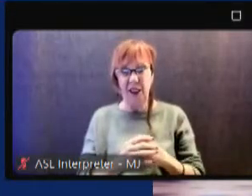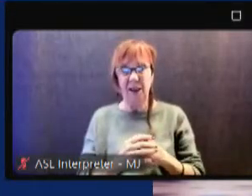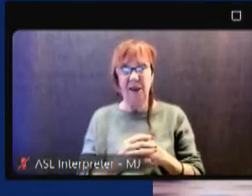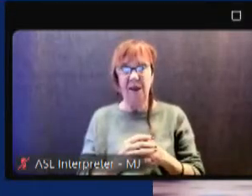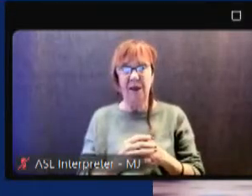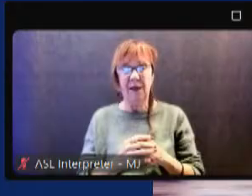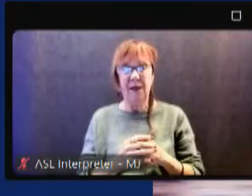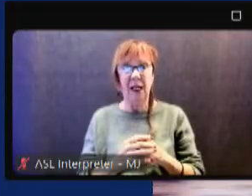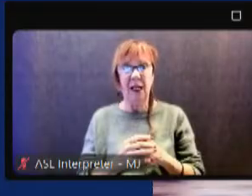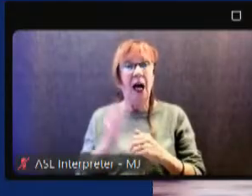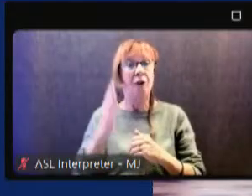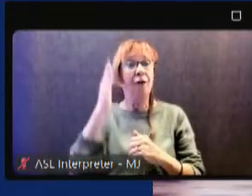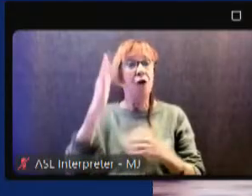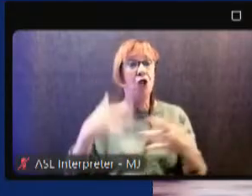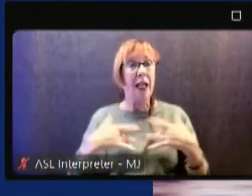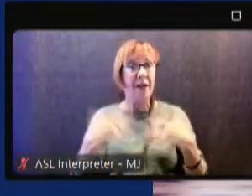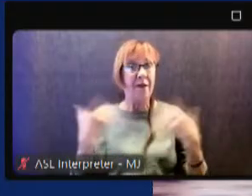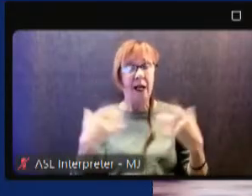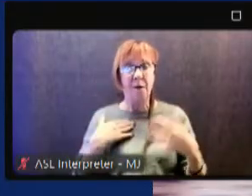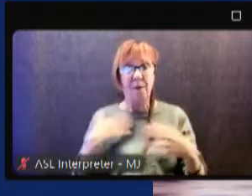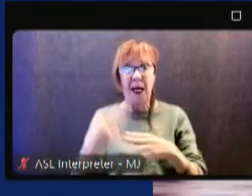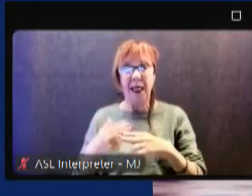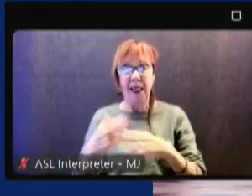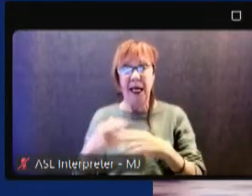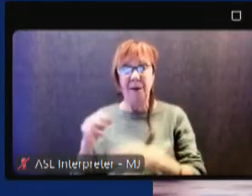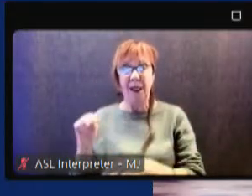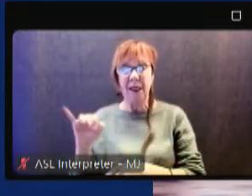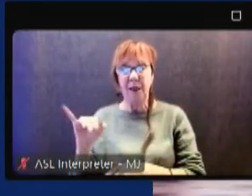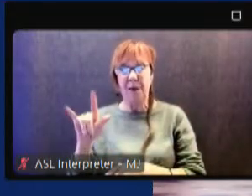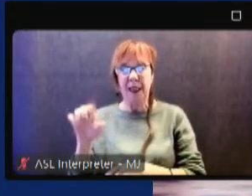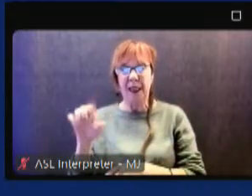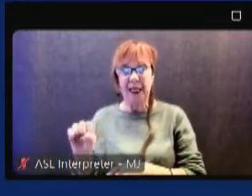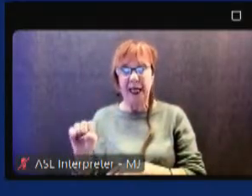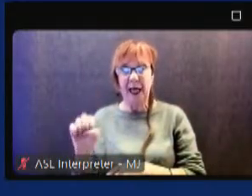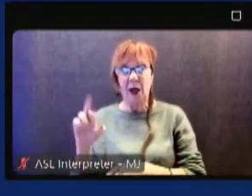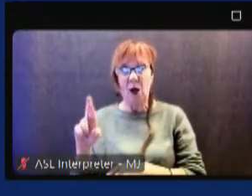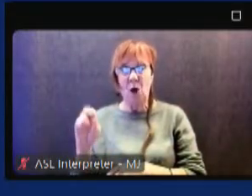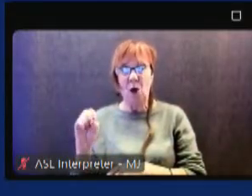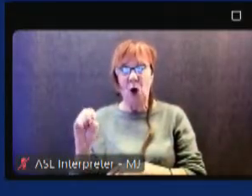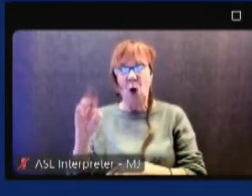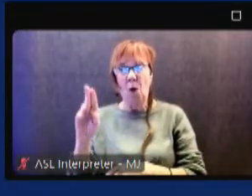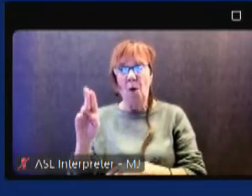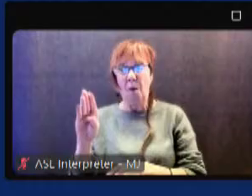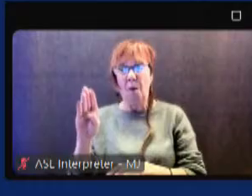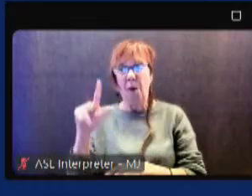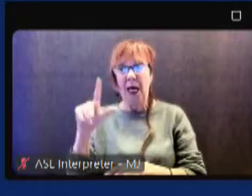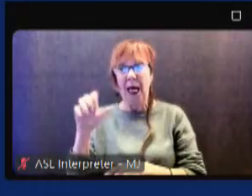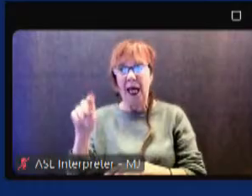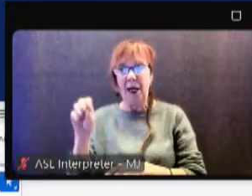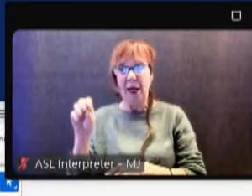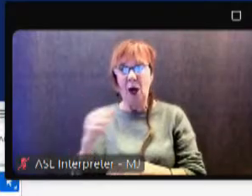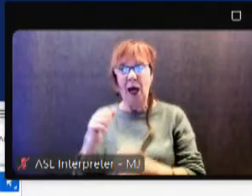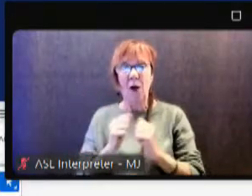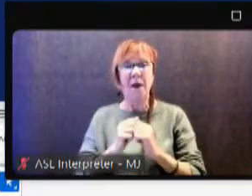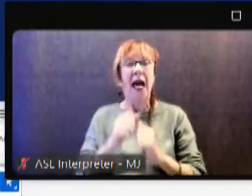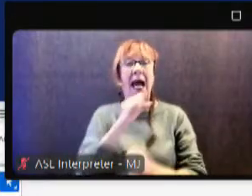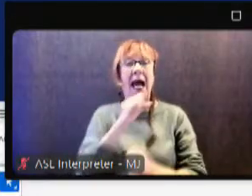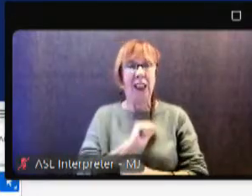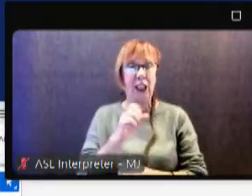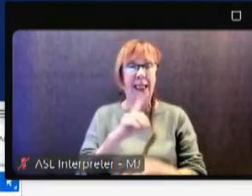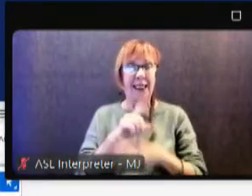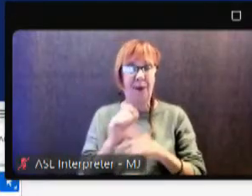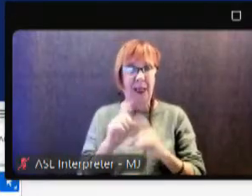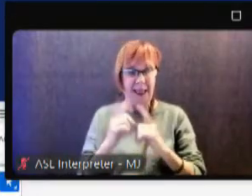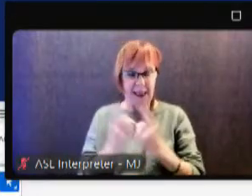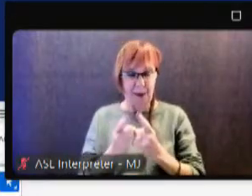event we have. My name is Miguel Robledo. I'm with the Aging and Disabilities Department. I'd like to share that